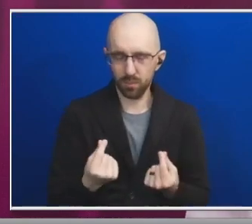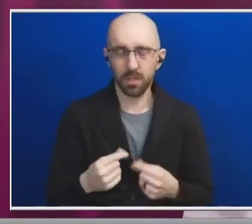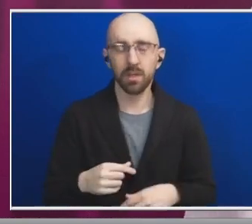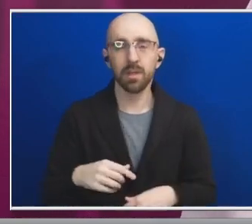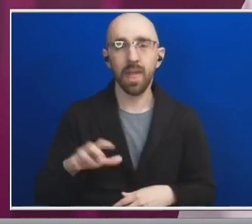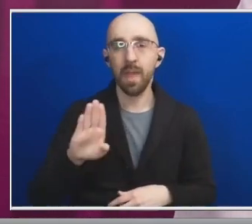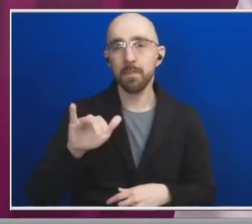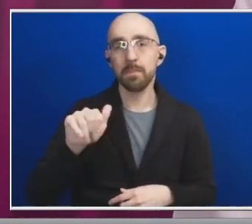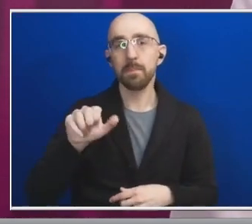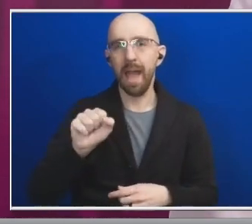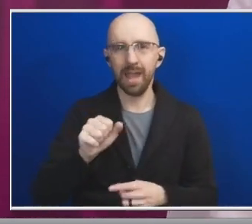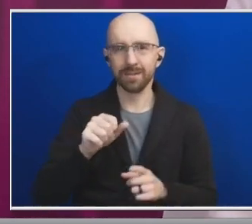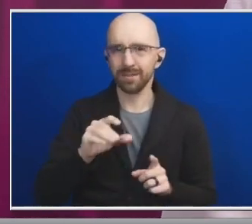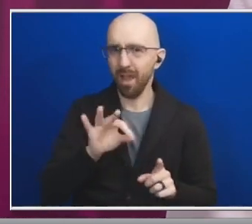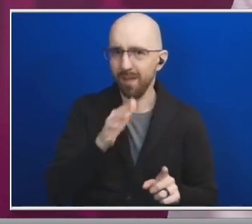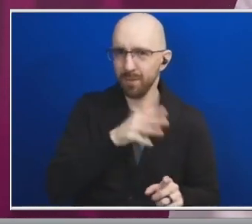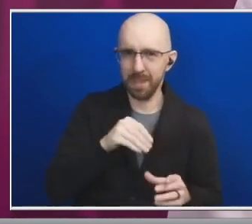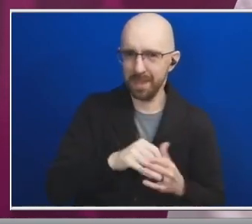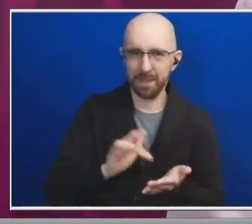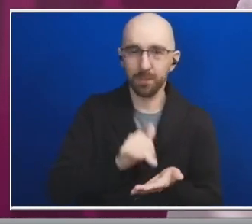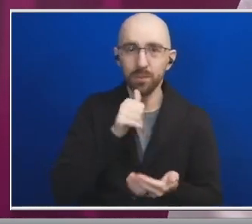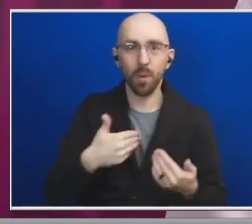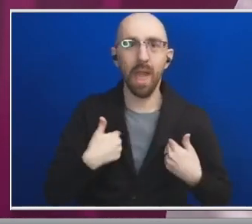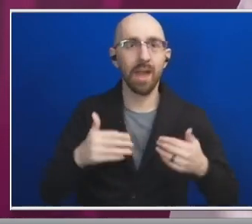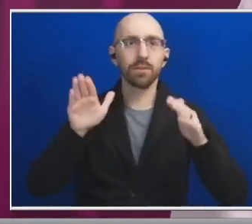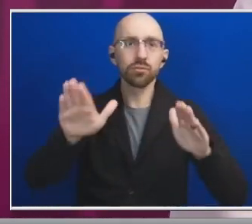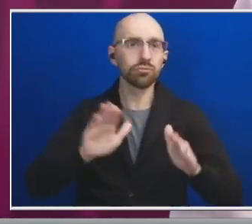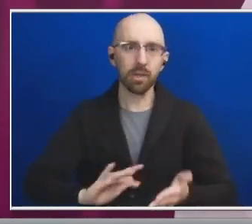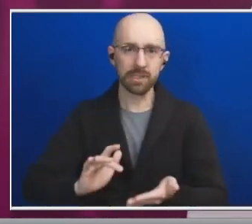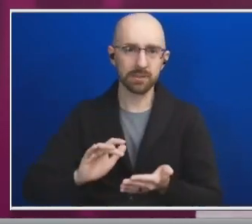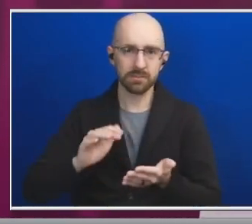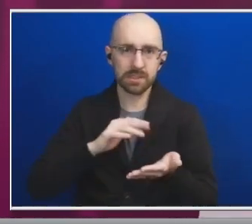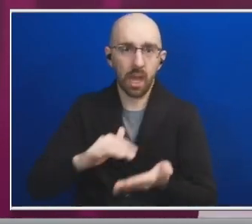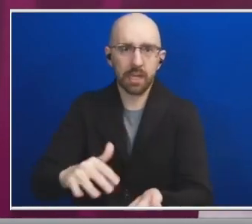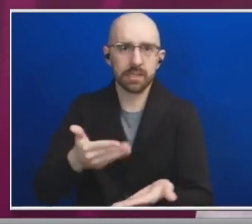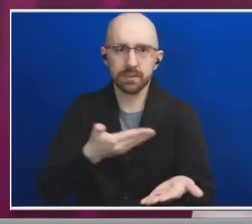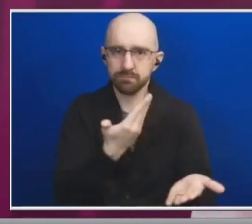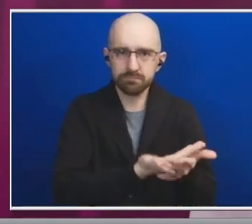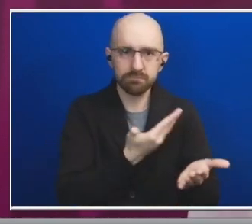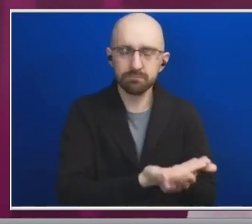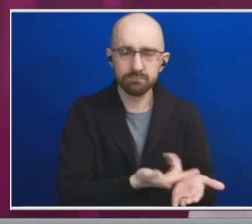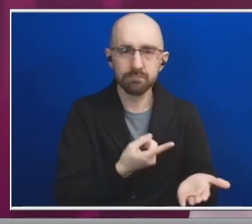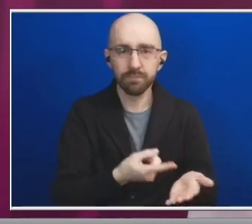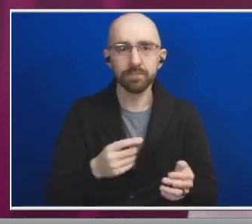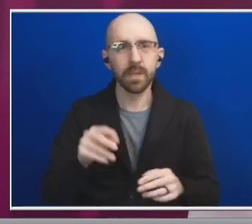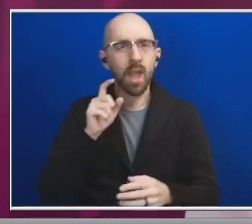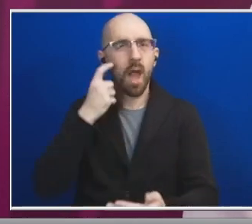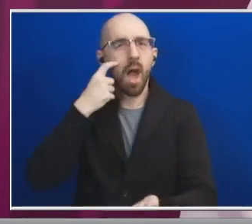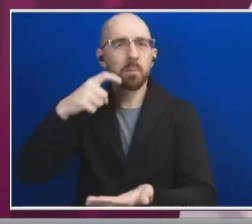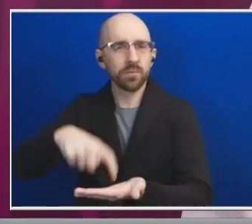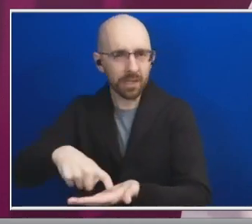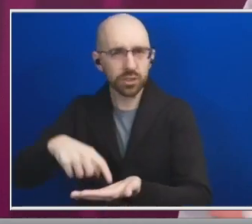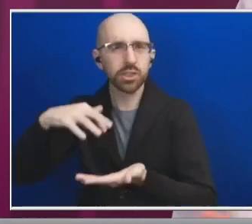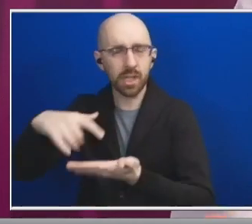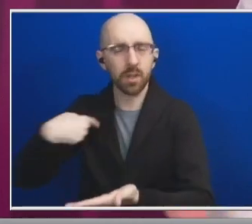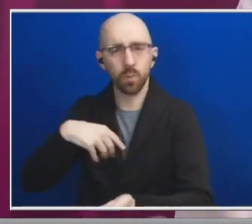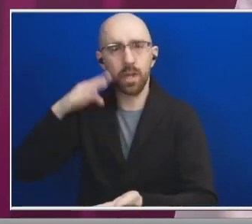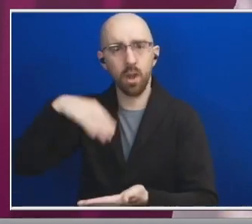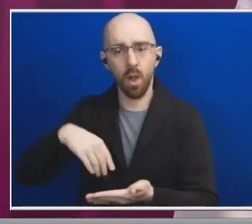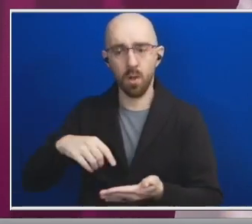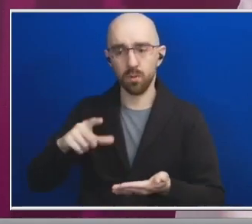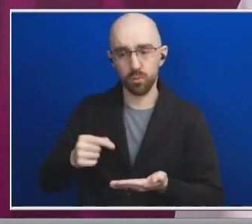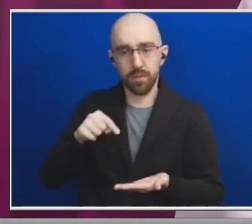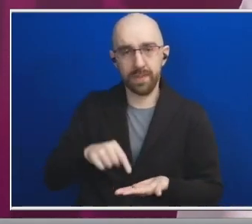that we just don't have these great studies. So what we talk about is well, observational studies, and we know this is what happens. And so